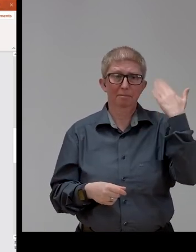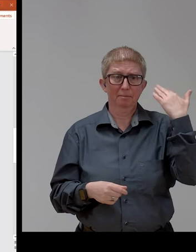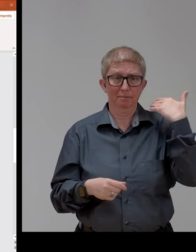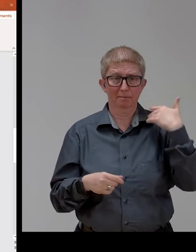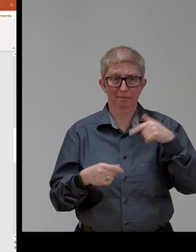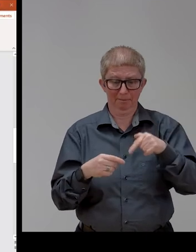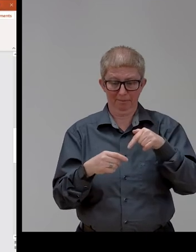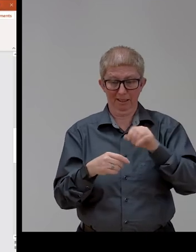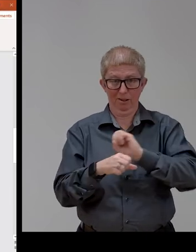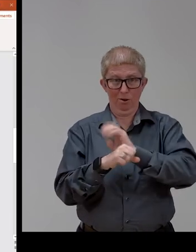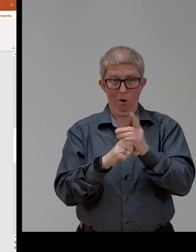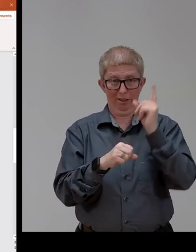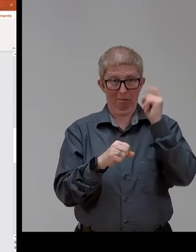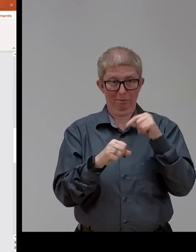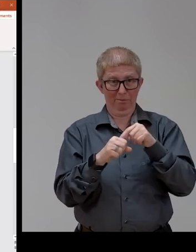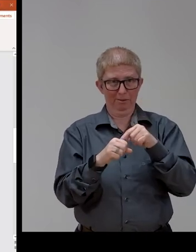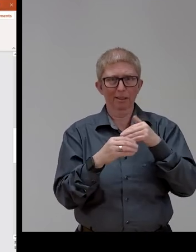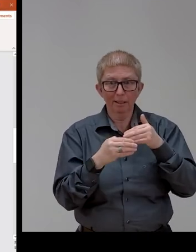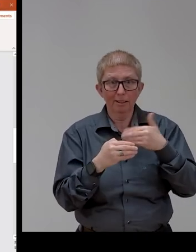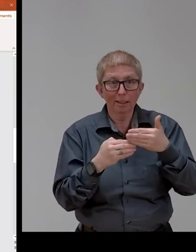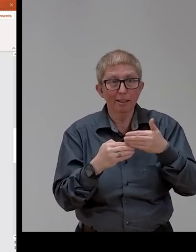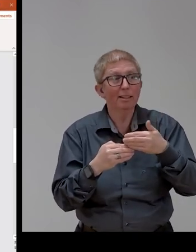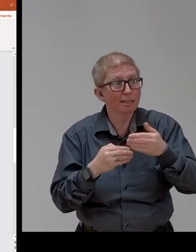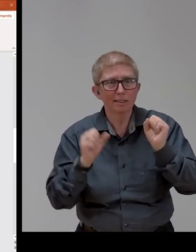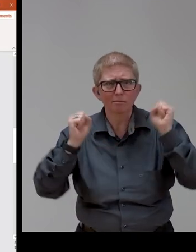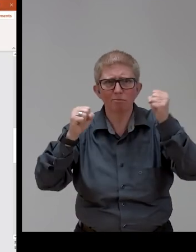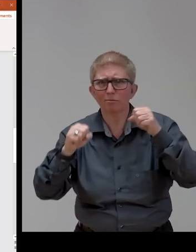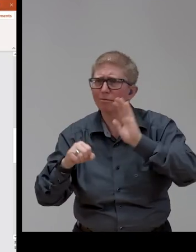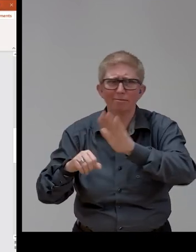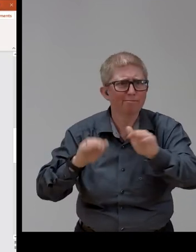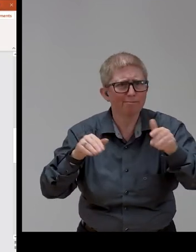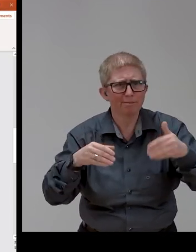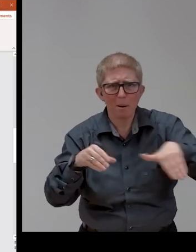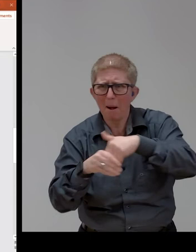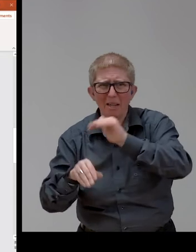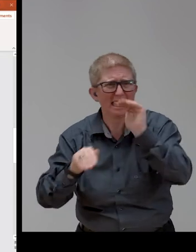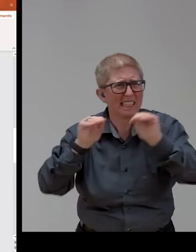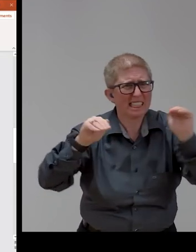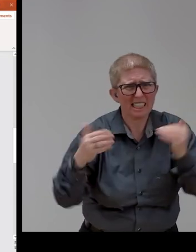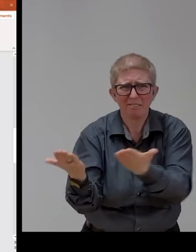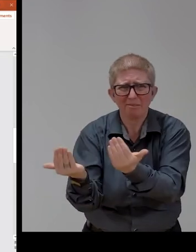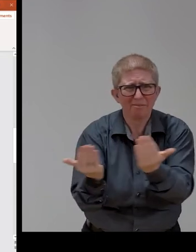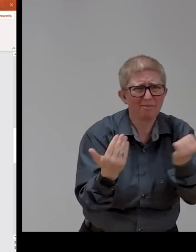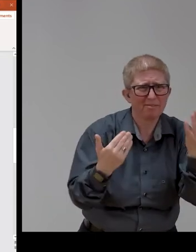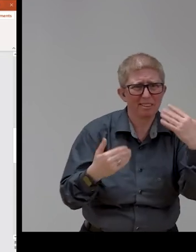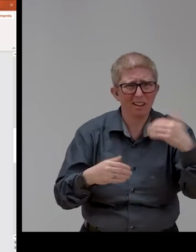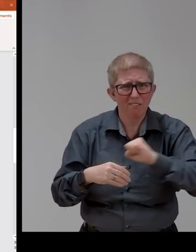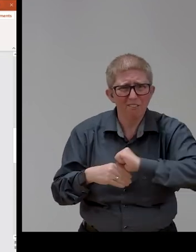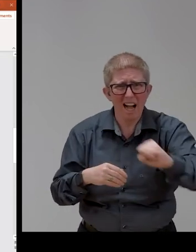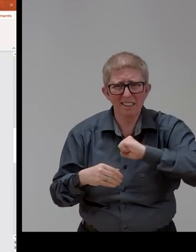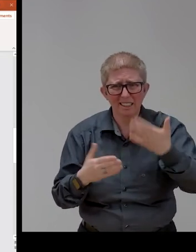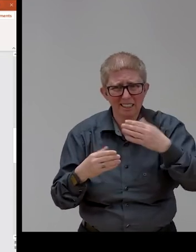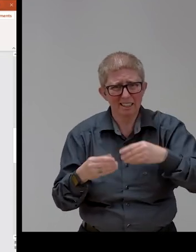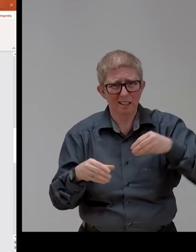And this collaboration resulted in doing a speed development and access to therapies. So that's one